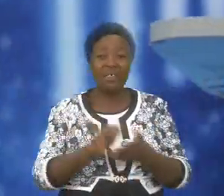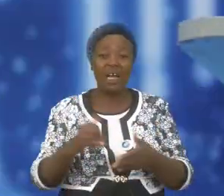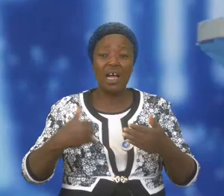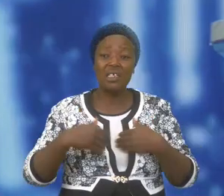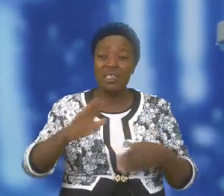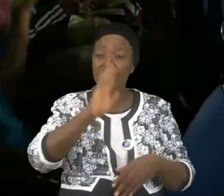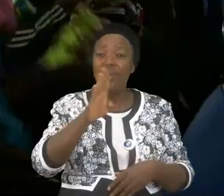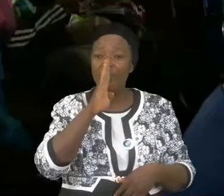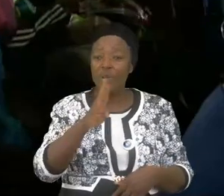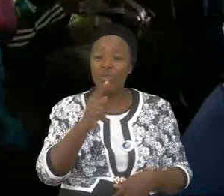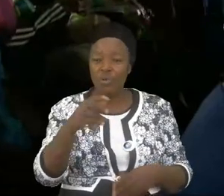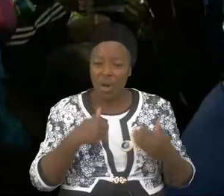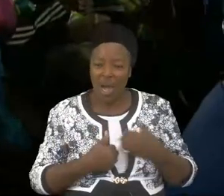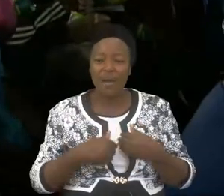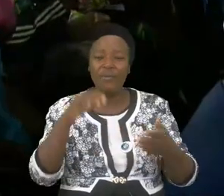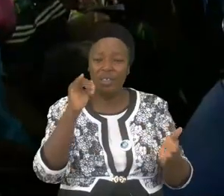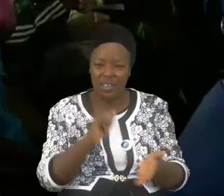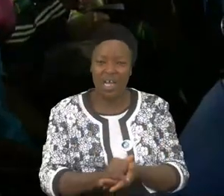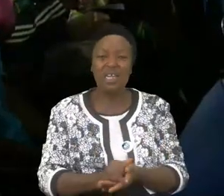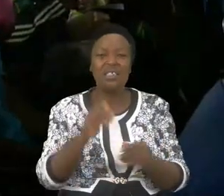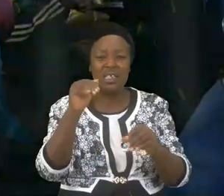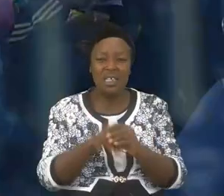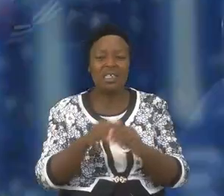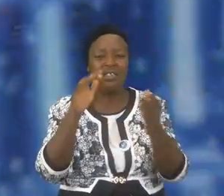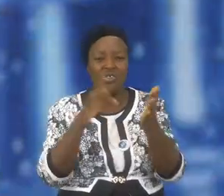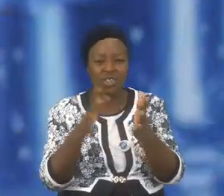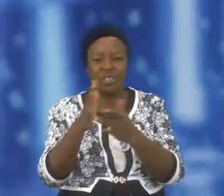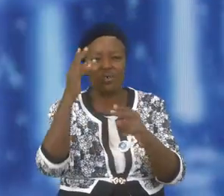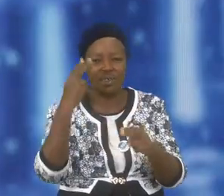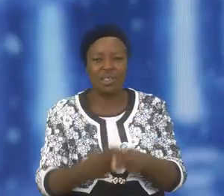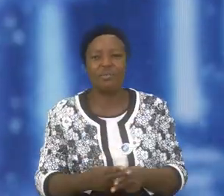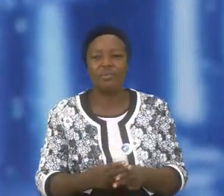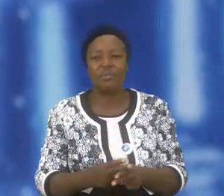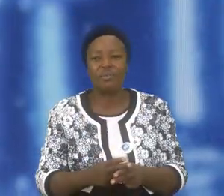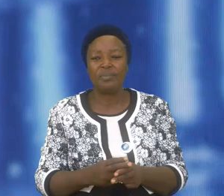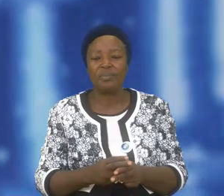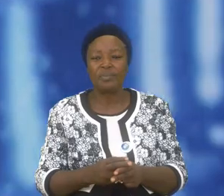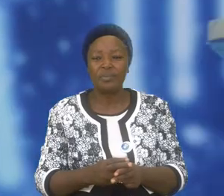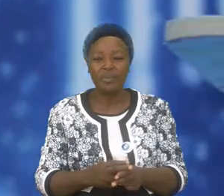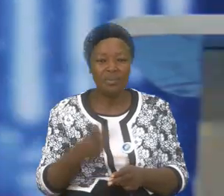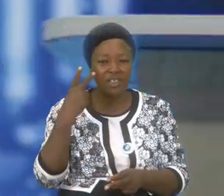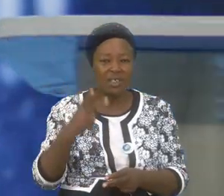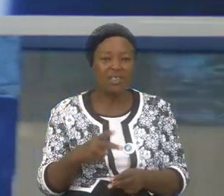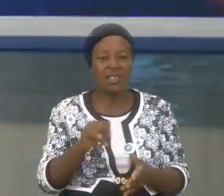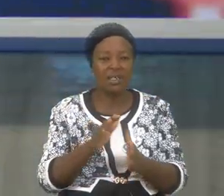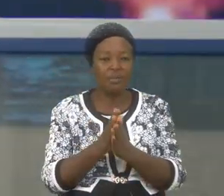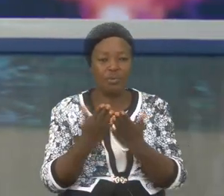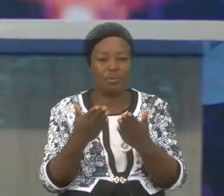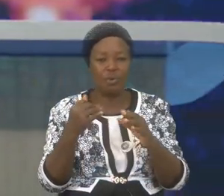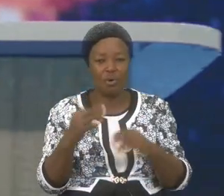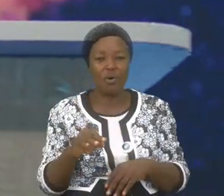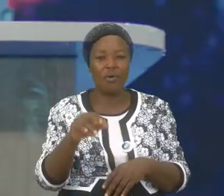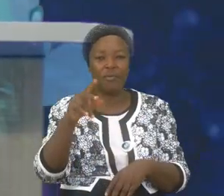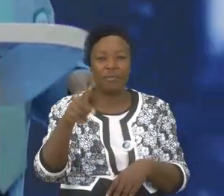Jesus' name. Look at Psalm 145 I'm reading from verse 13.